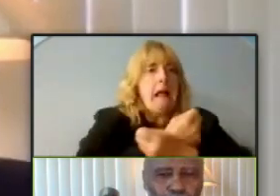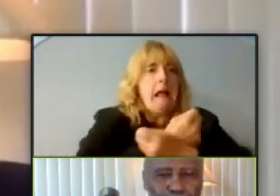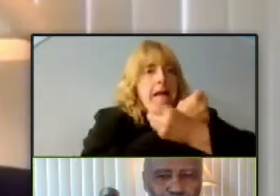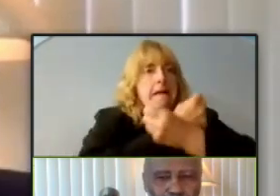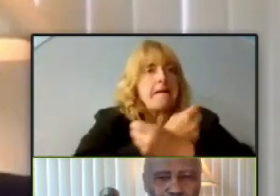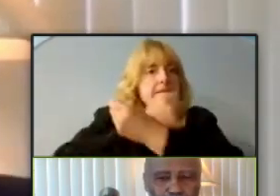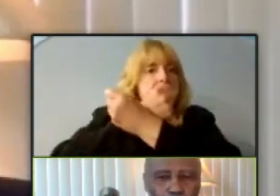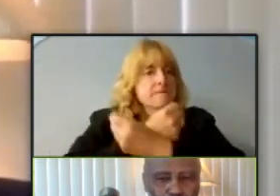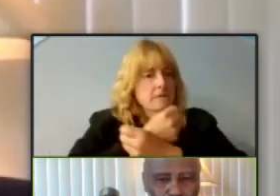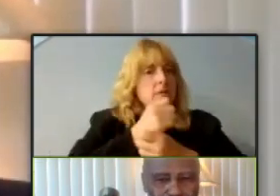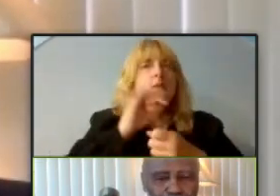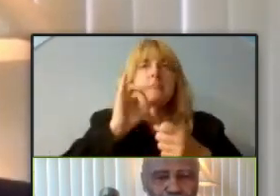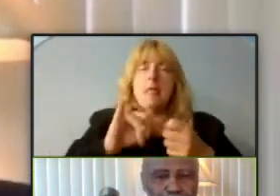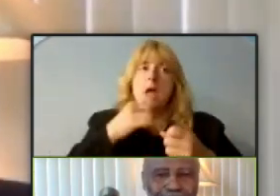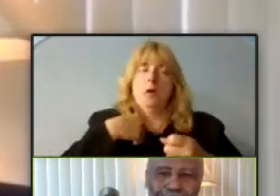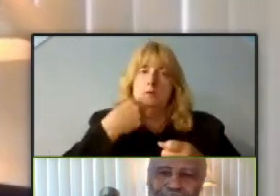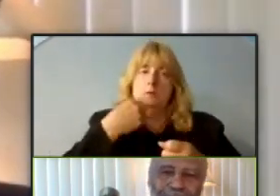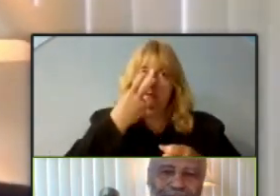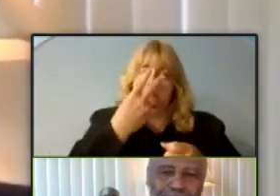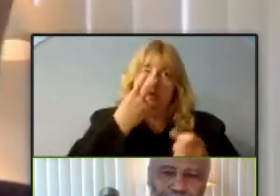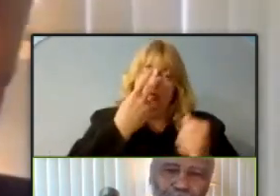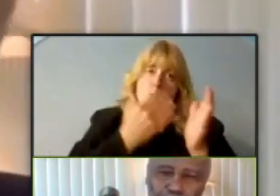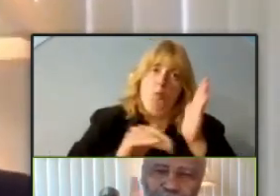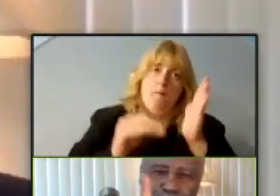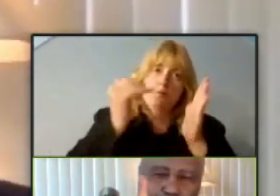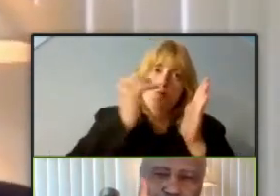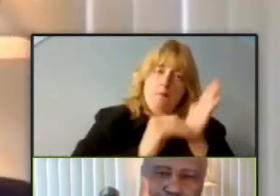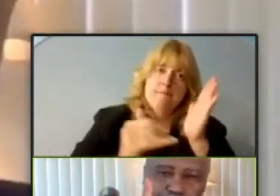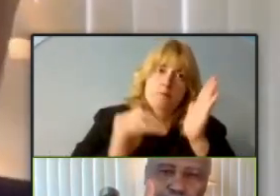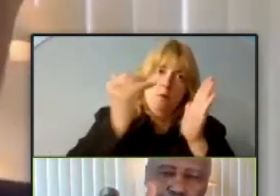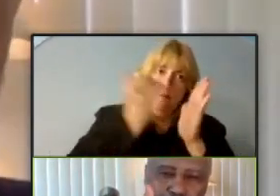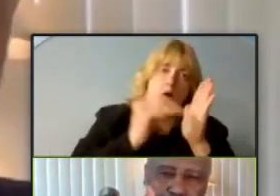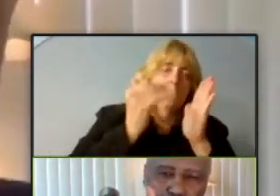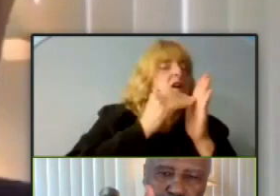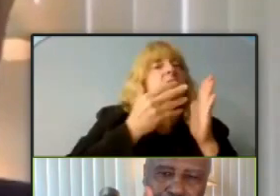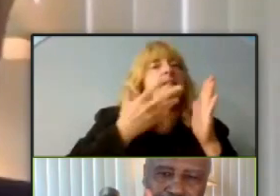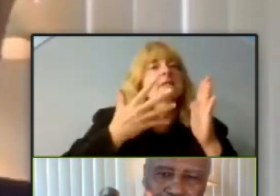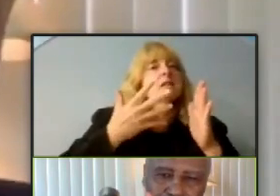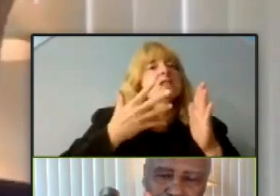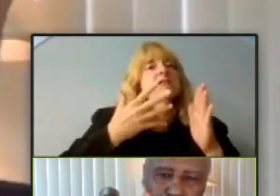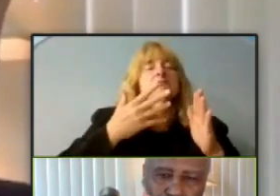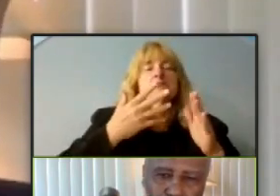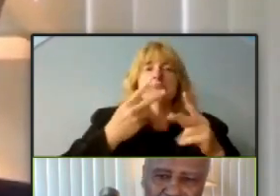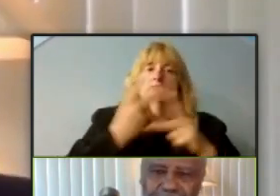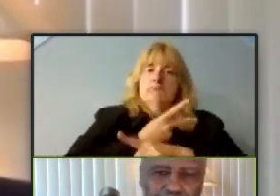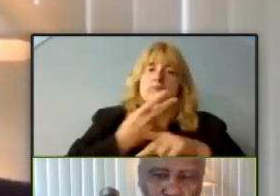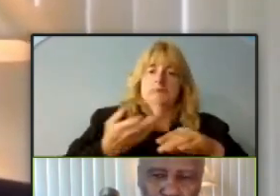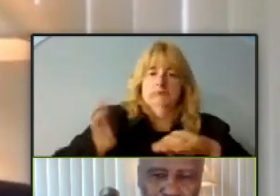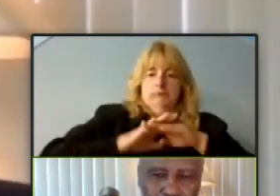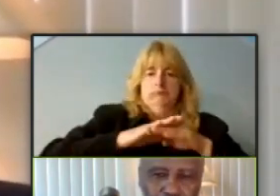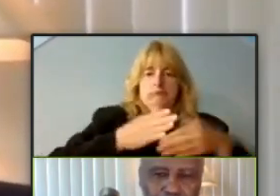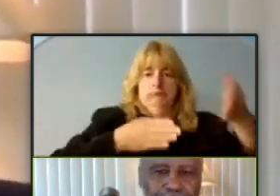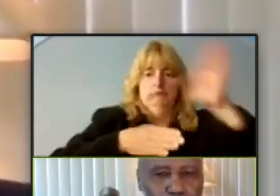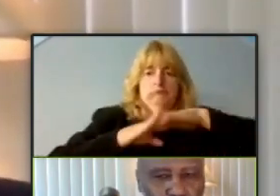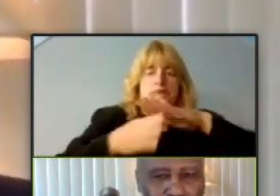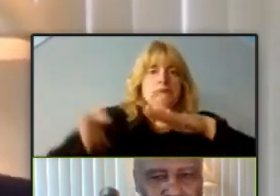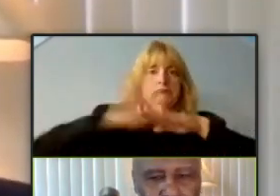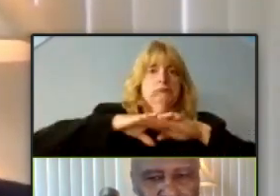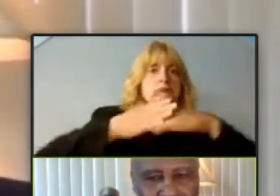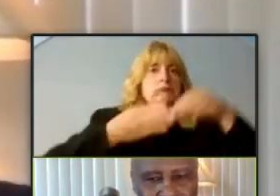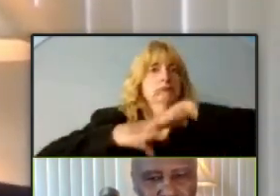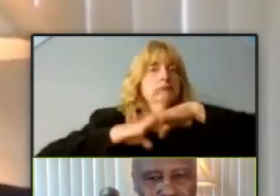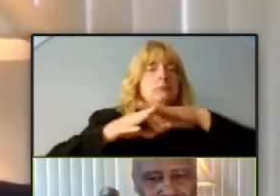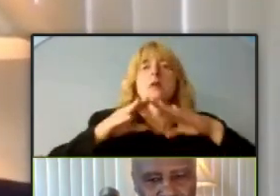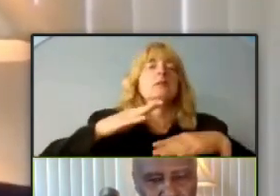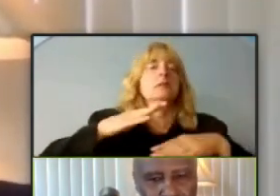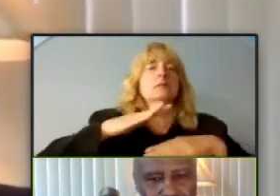and over and over has spilled out. Let me tell you something. The first thing your oppressor will try to take from you, any oppressor, is the right to